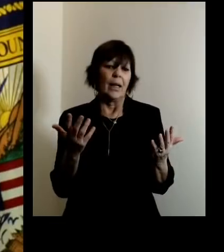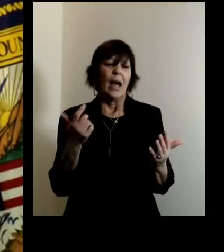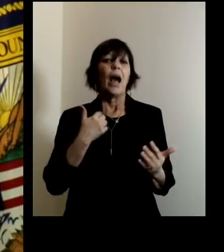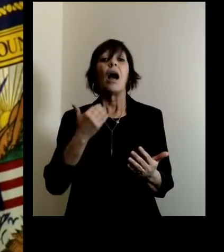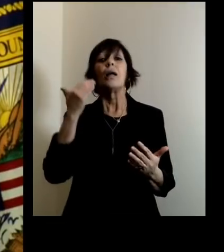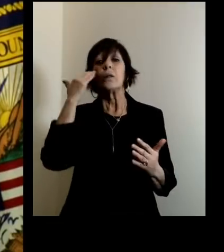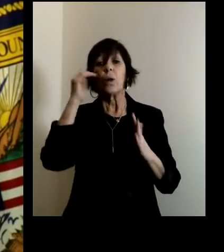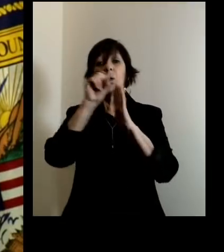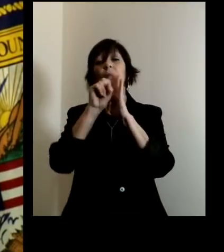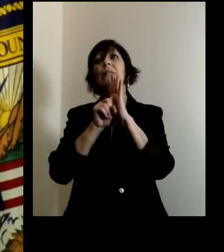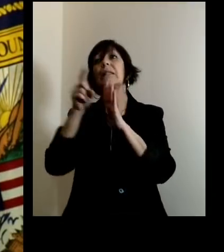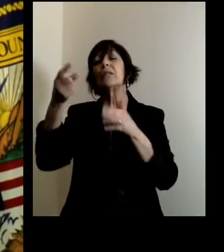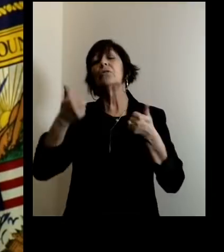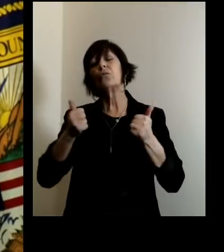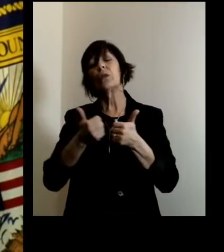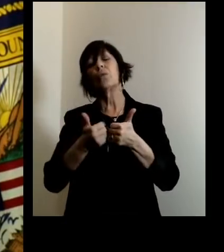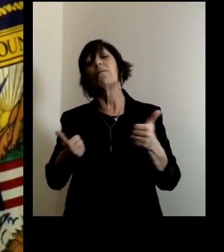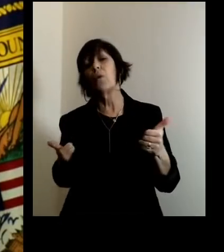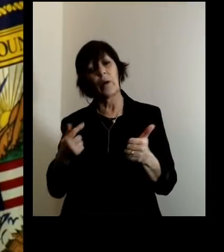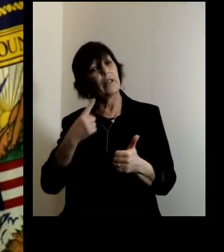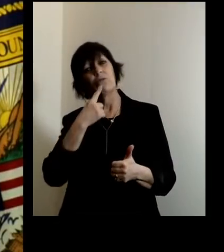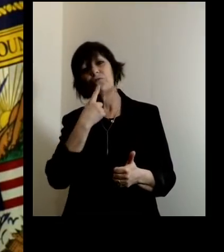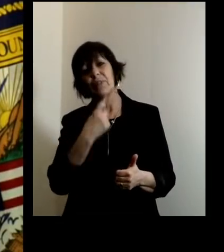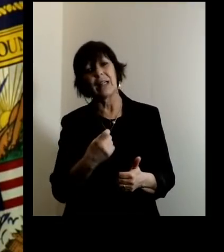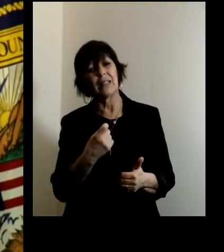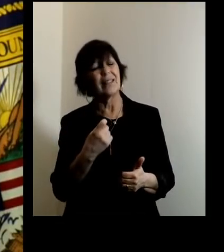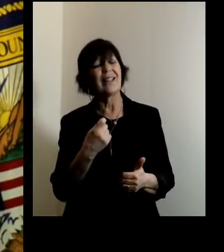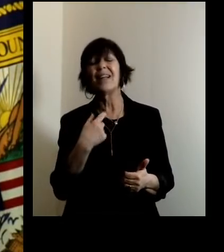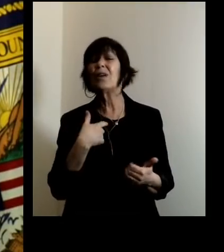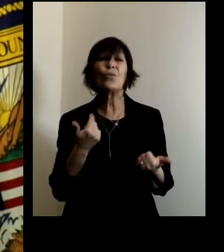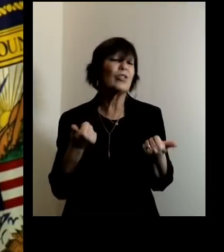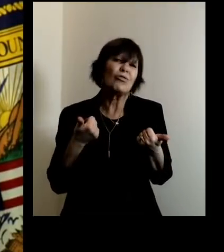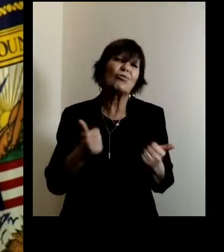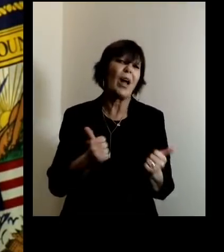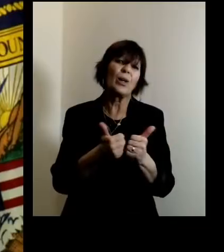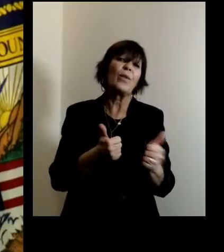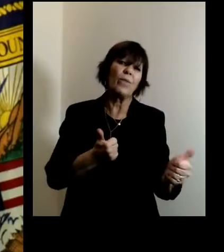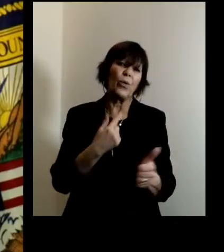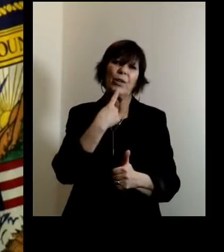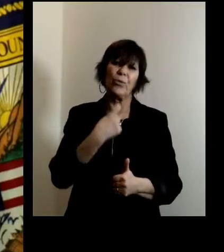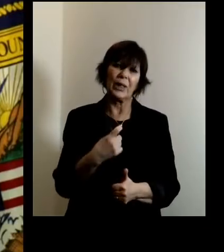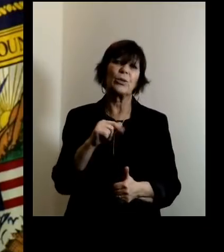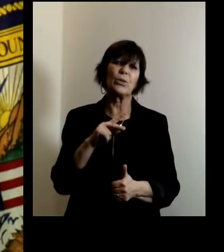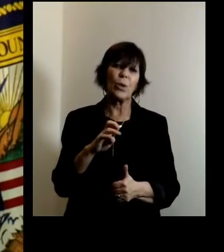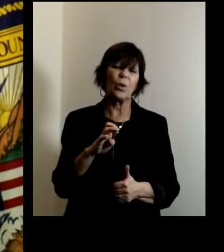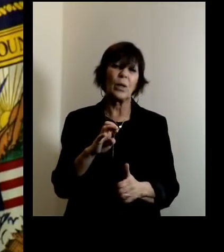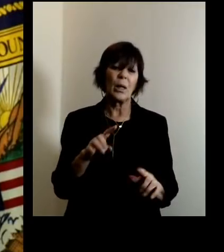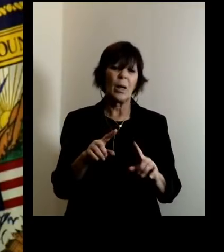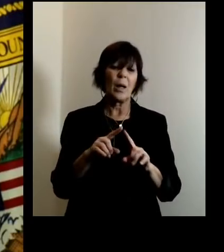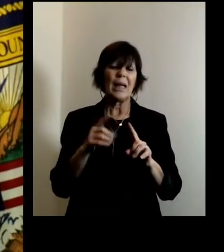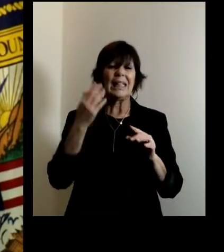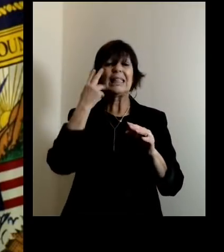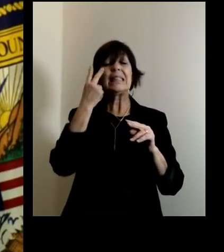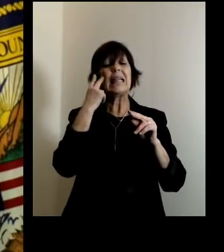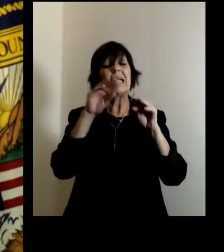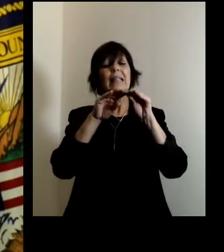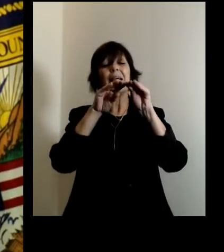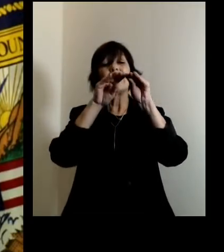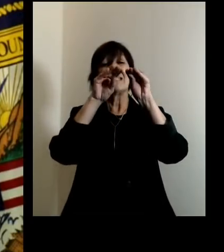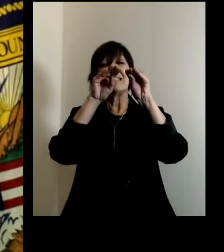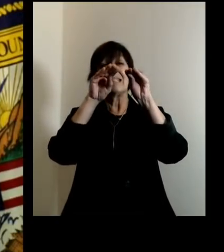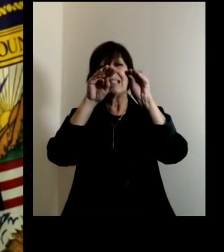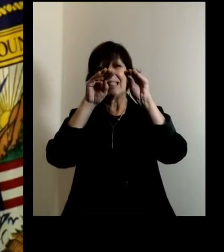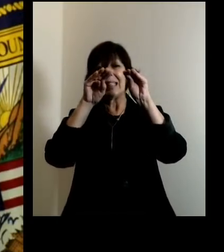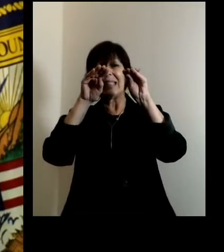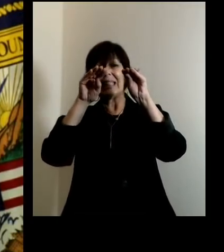state is trying to avoid red zones, just like we are hoping they avoid red zones. Seeing that plateauing of